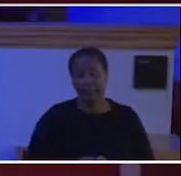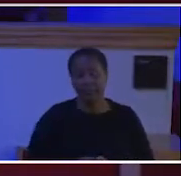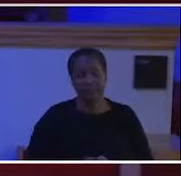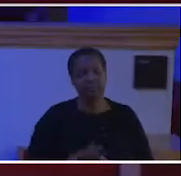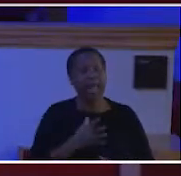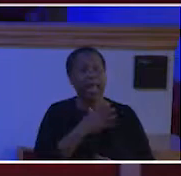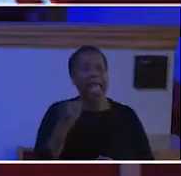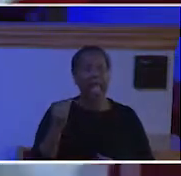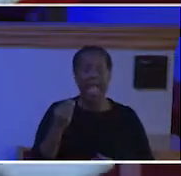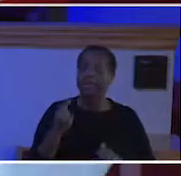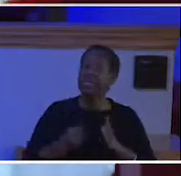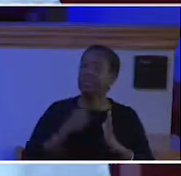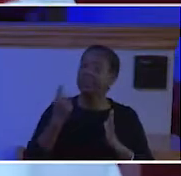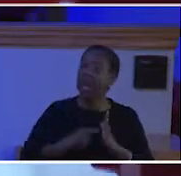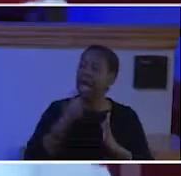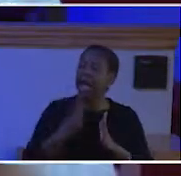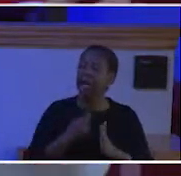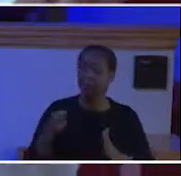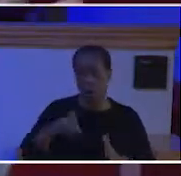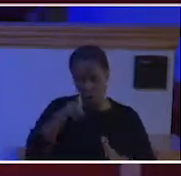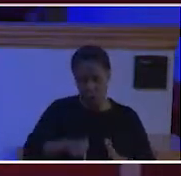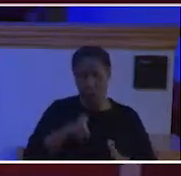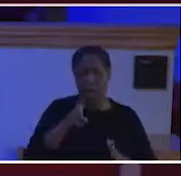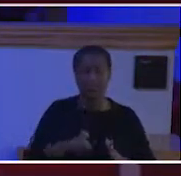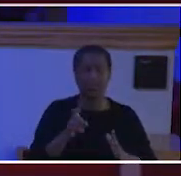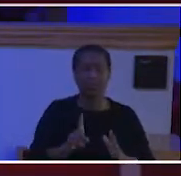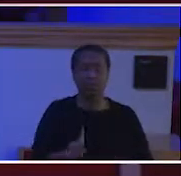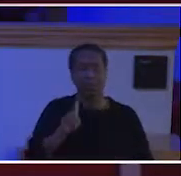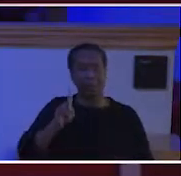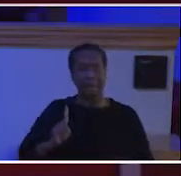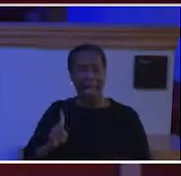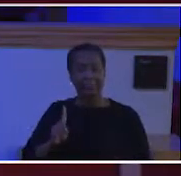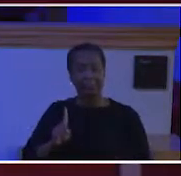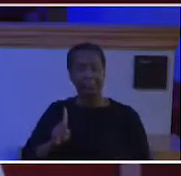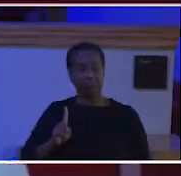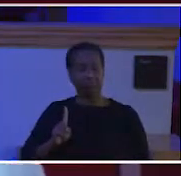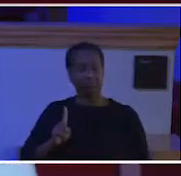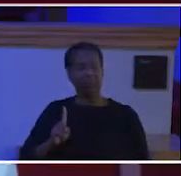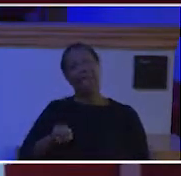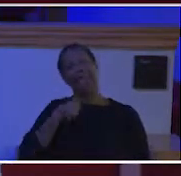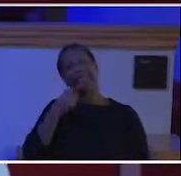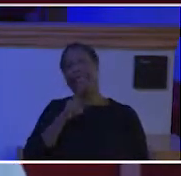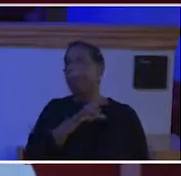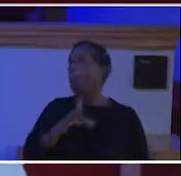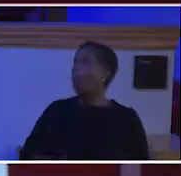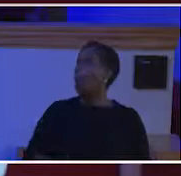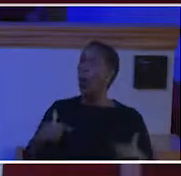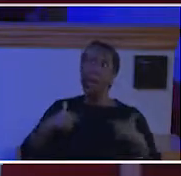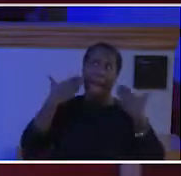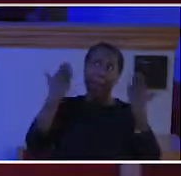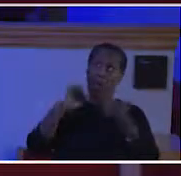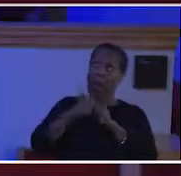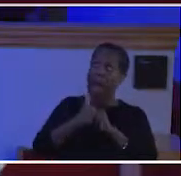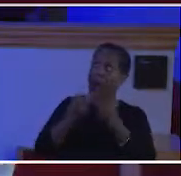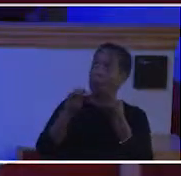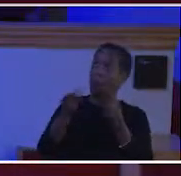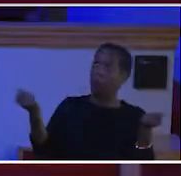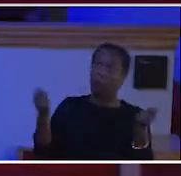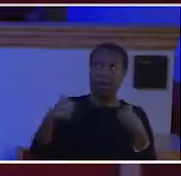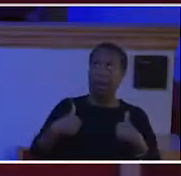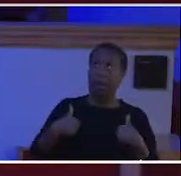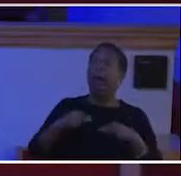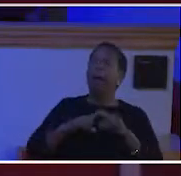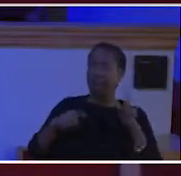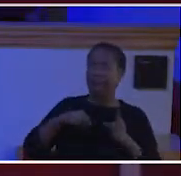And beloved, sometimes you just got to step back and say, Lord, I don't know how you're going to work it out, but